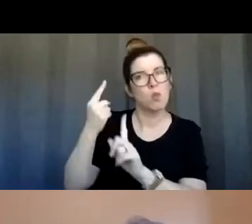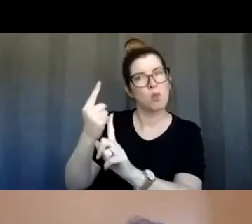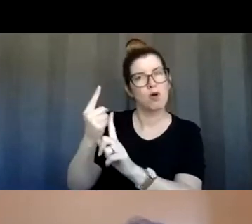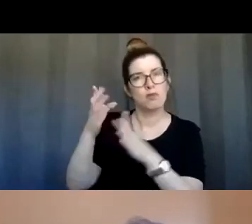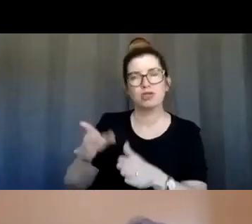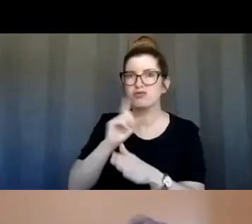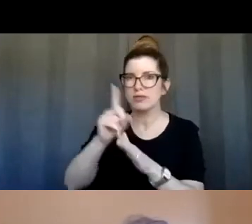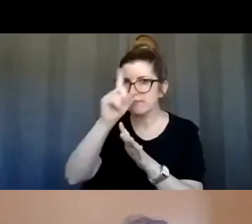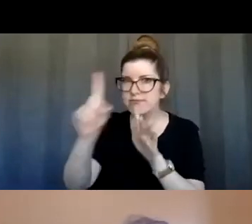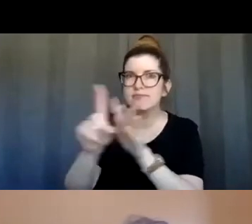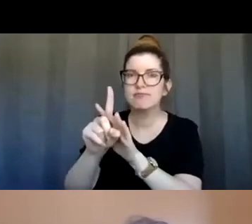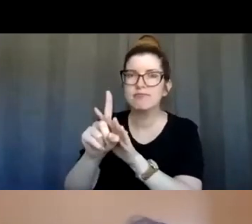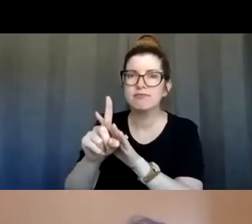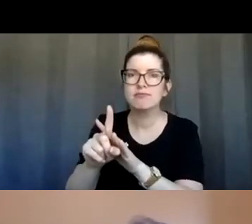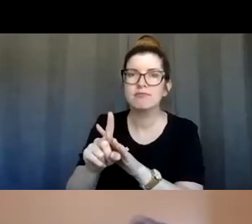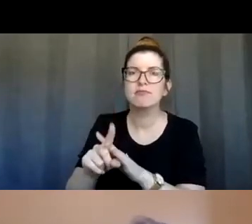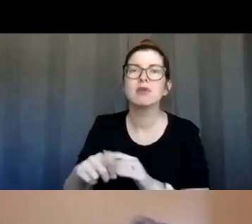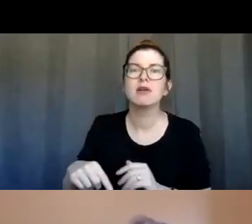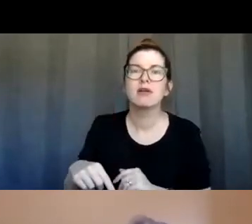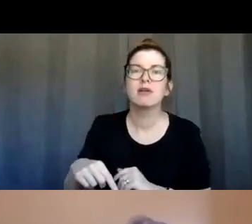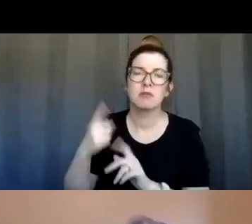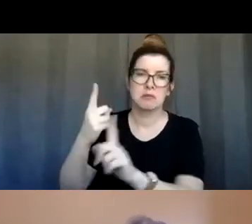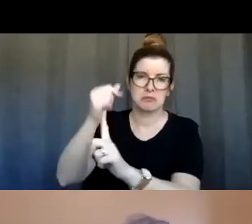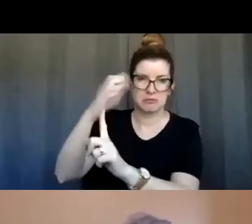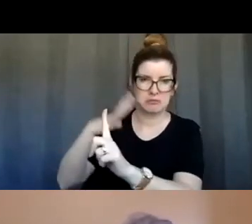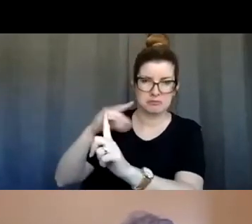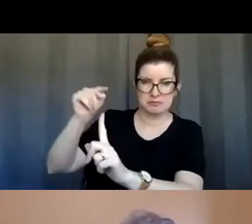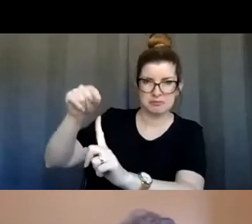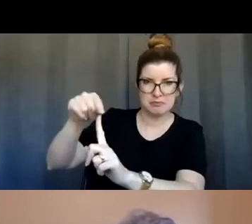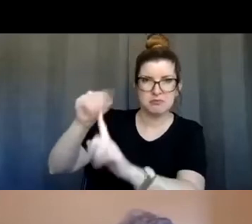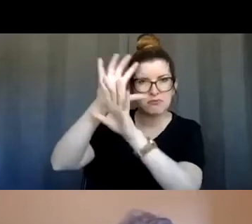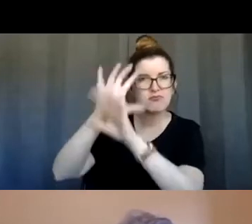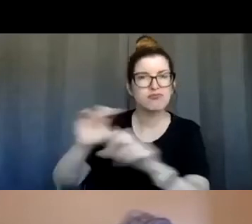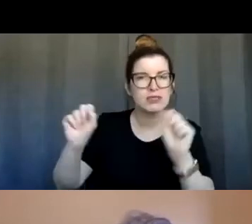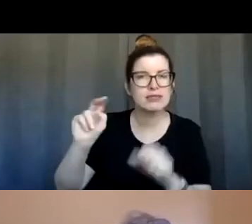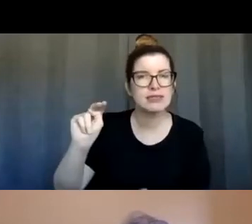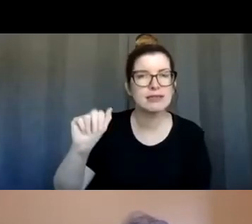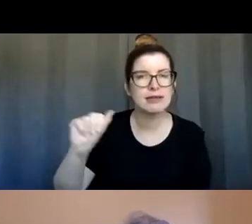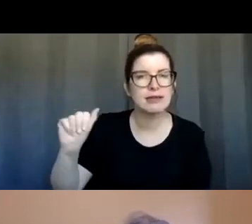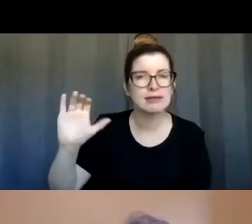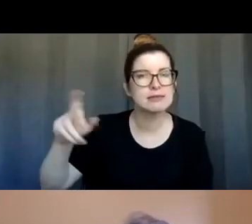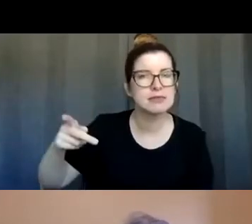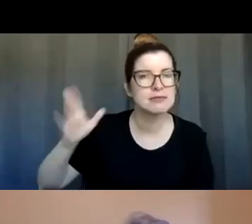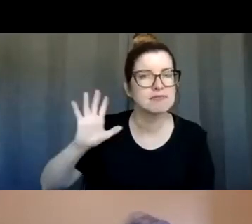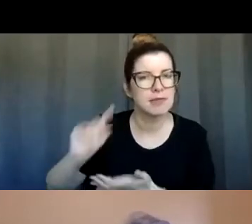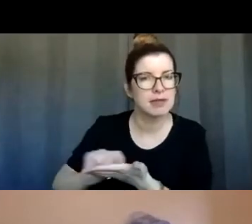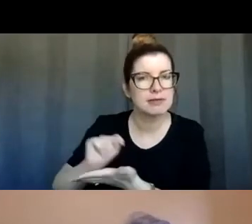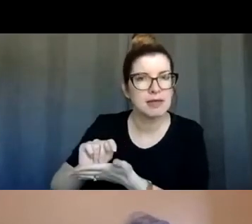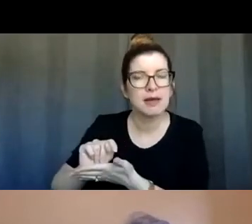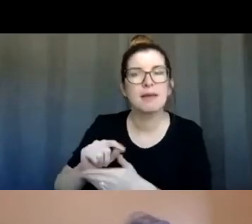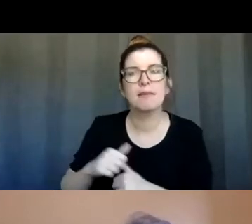to me would be Alvarez Chapital, and he was president of the NAACP at that time. And I can